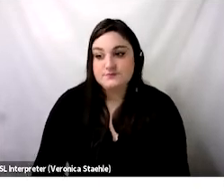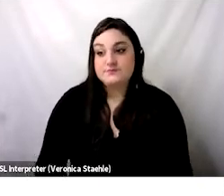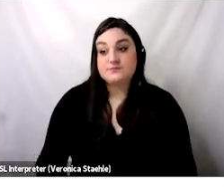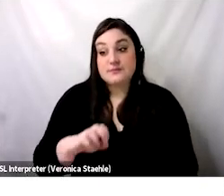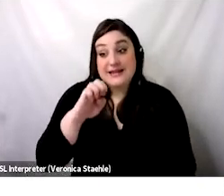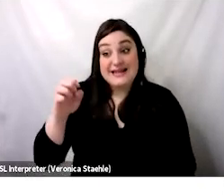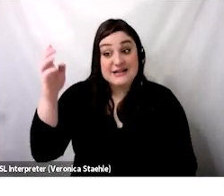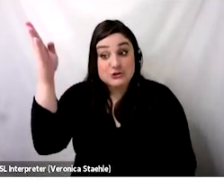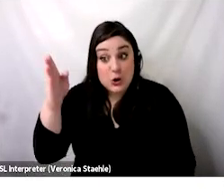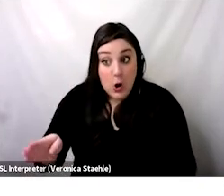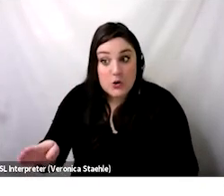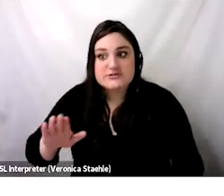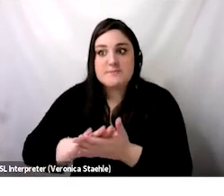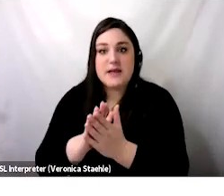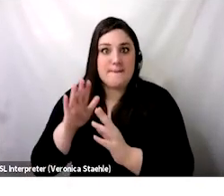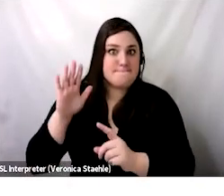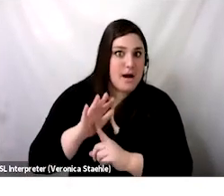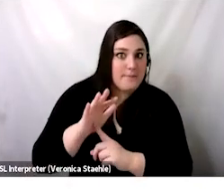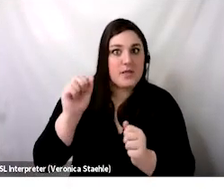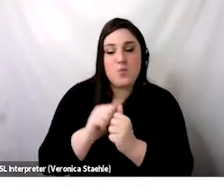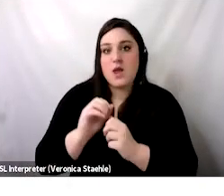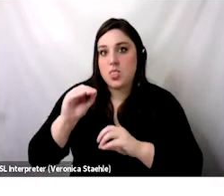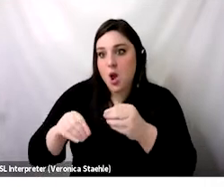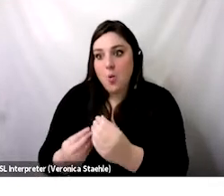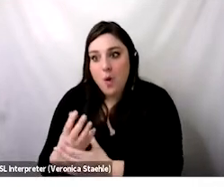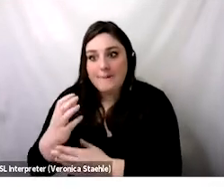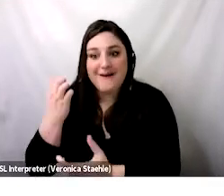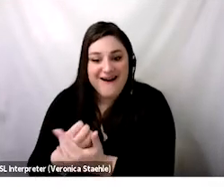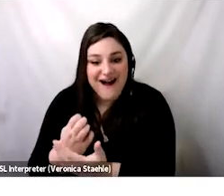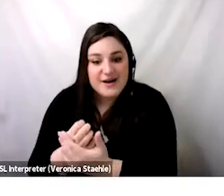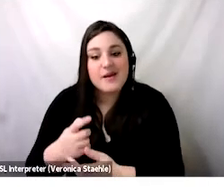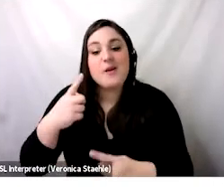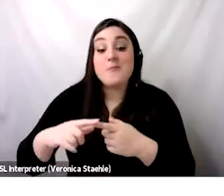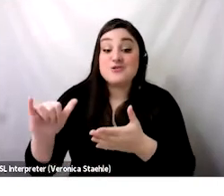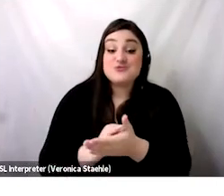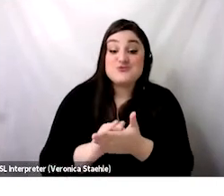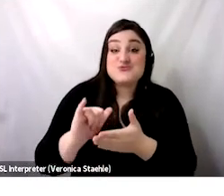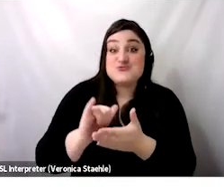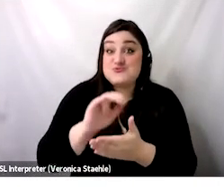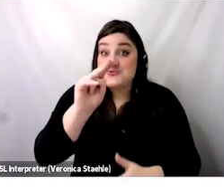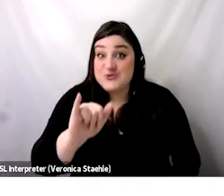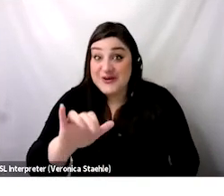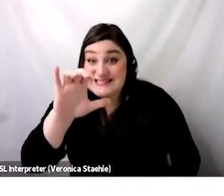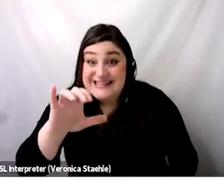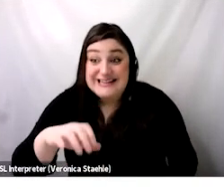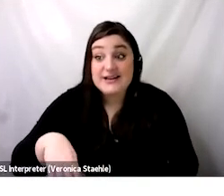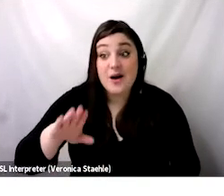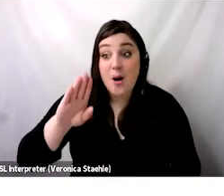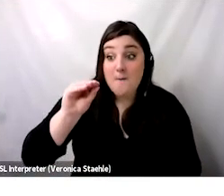City and Boston, again, starting land grabs from Indigenous